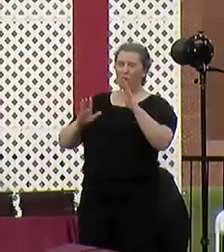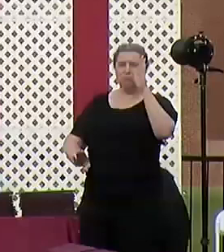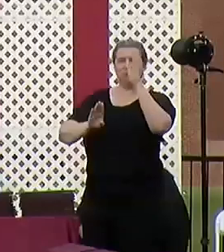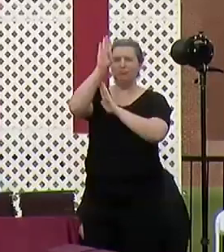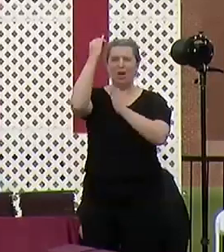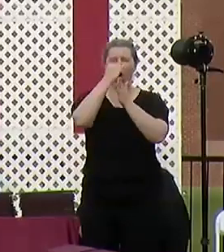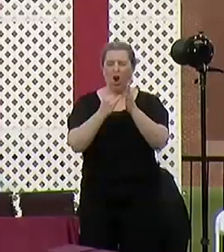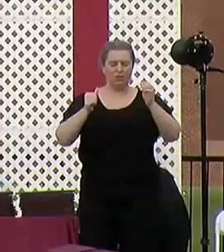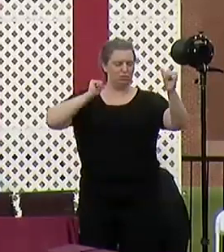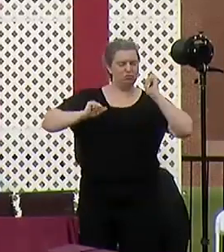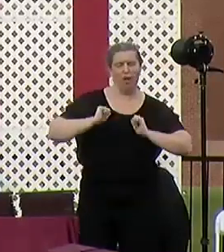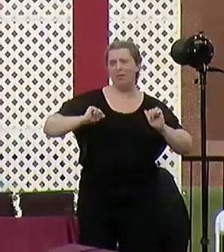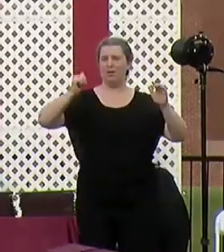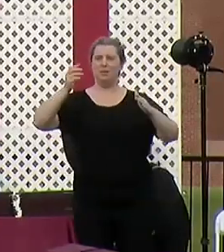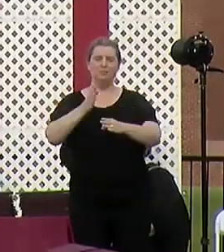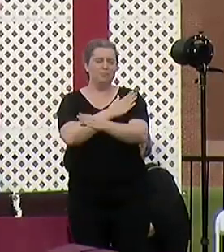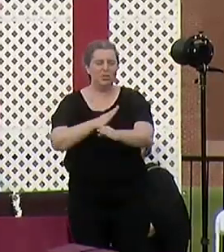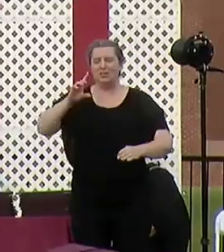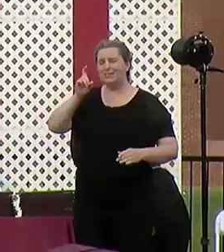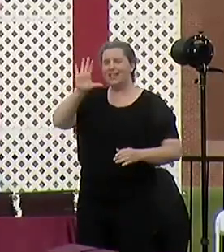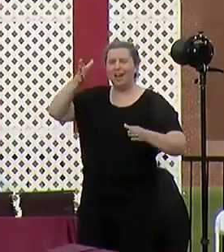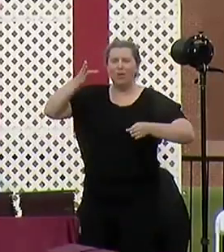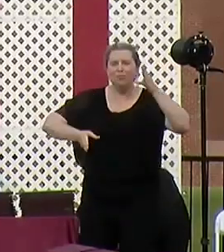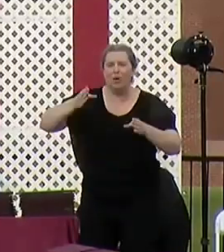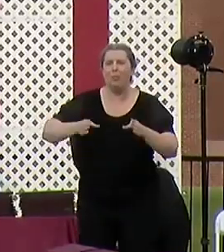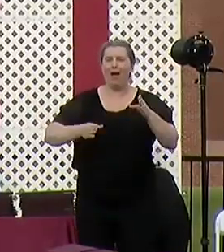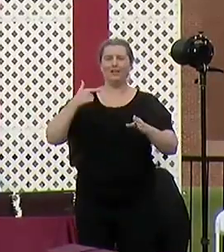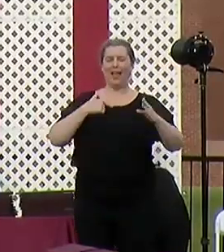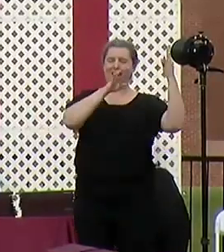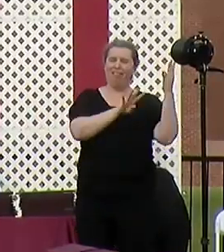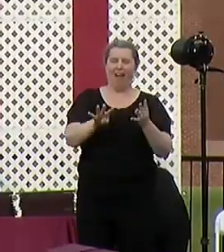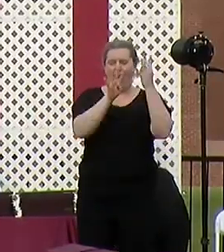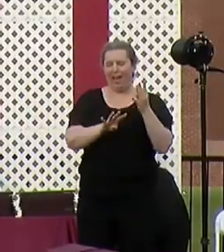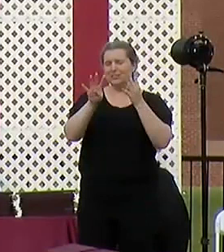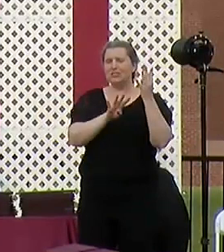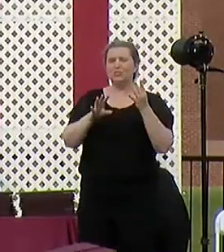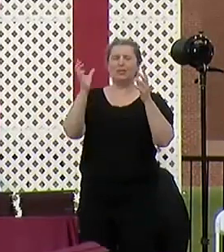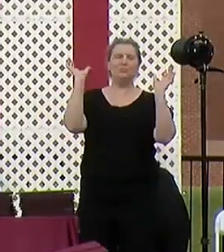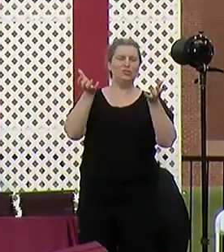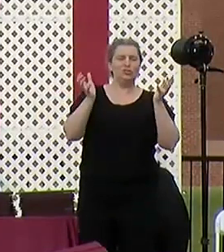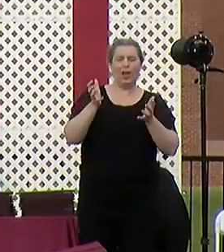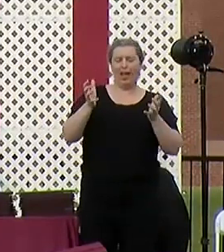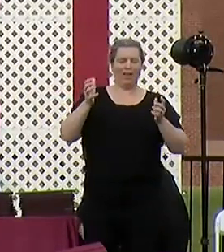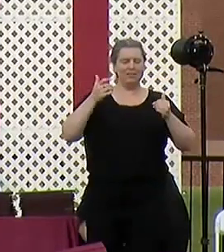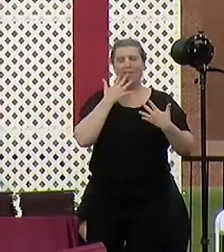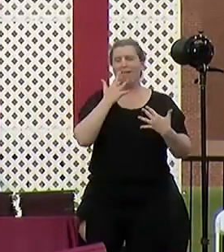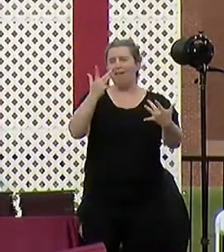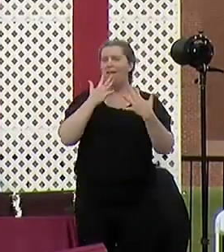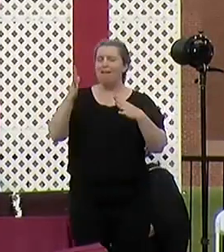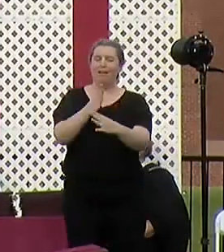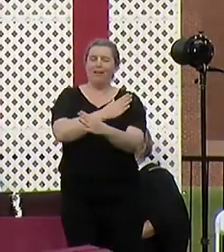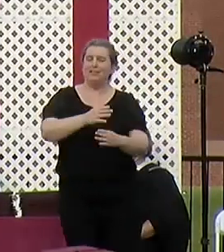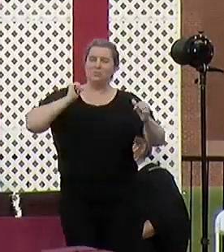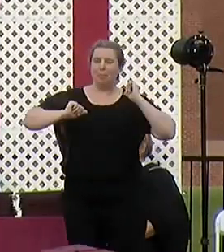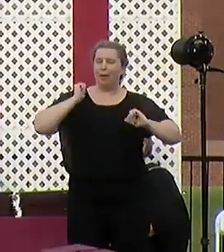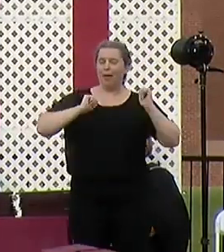arts, drama, music, DECA, robotics, and live streamed coffee houses, concerts, and plays. As I've